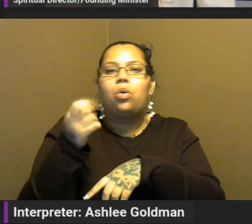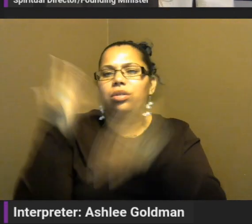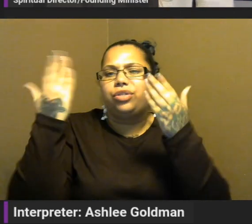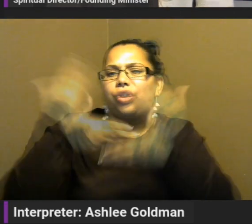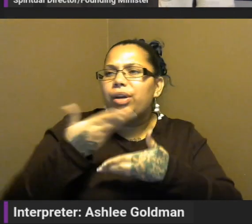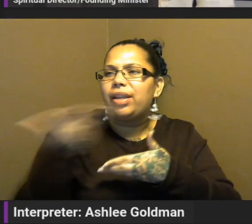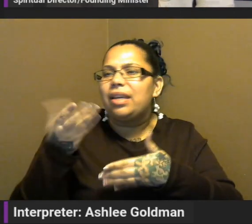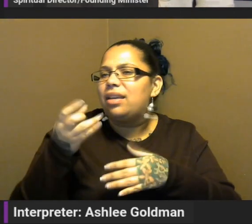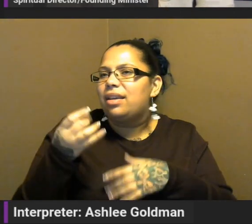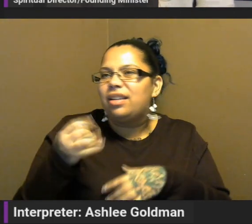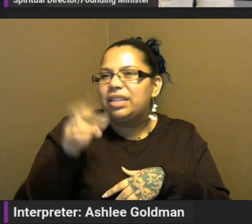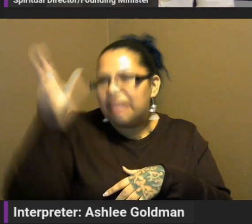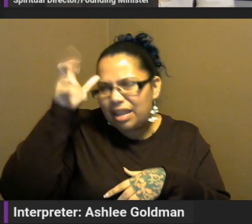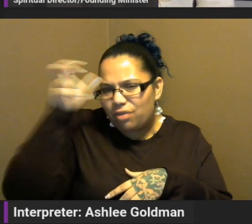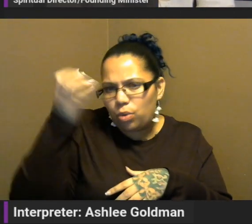darkness.